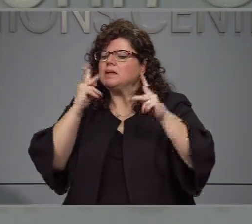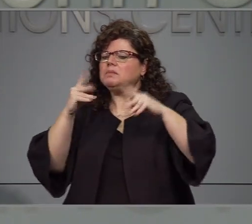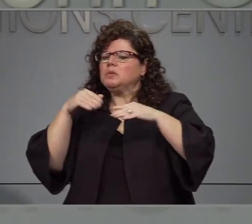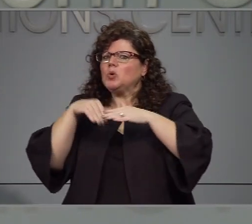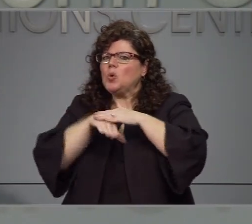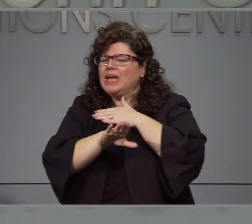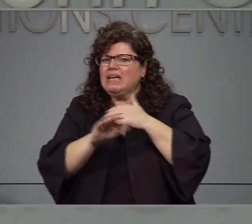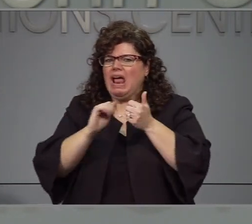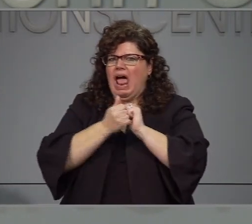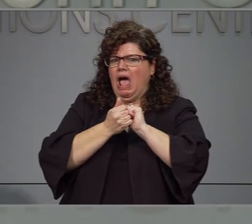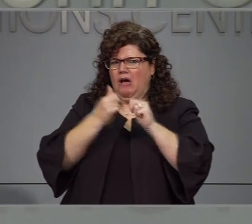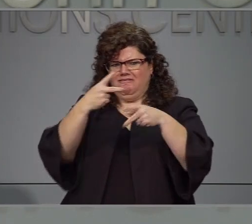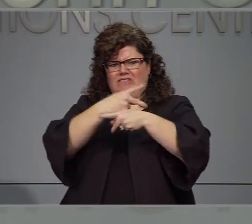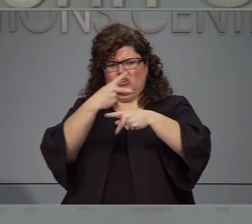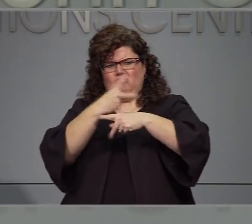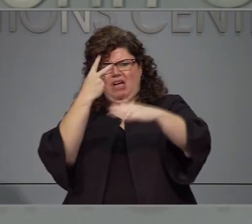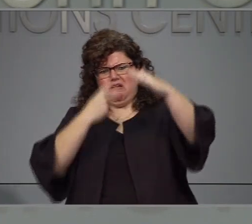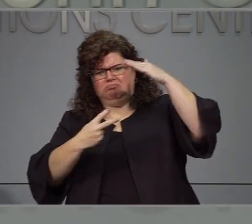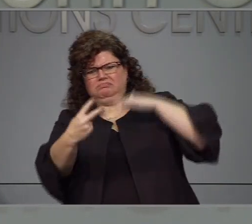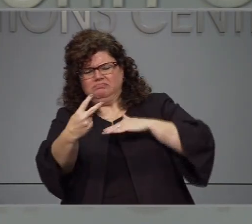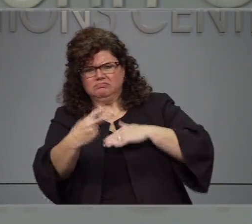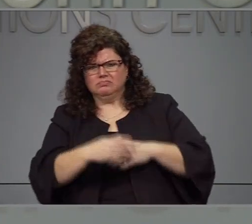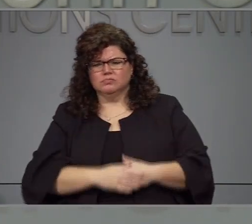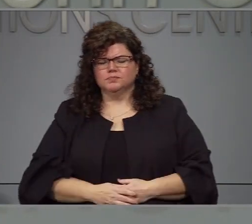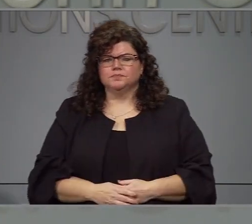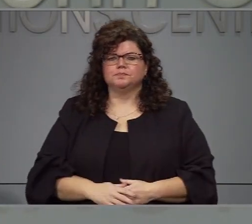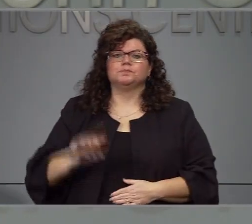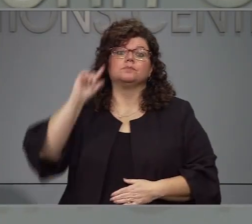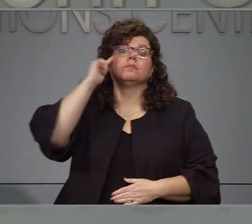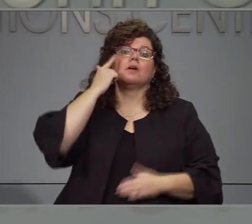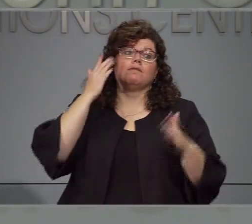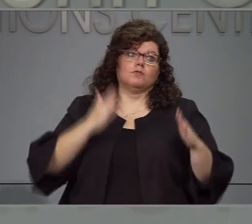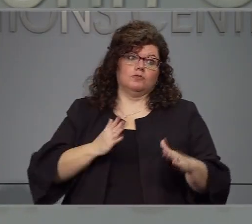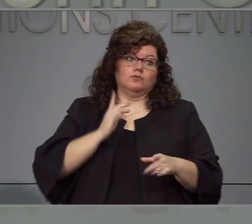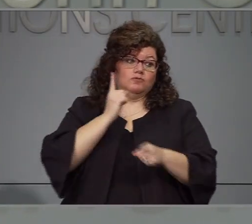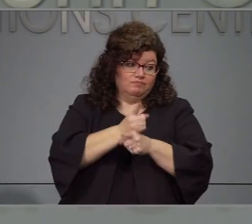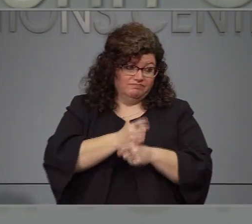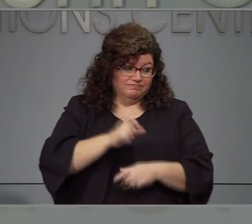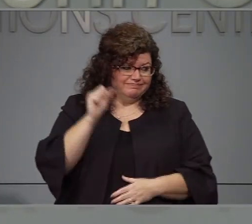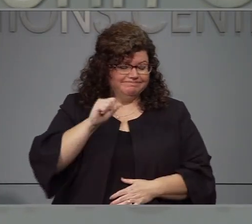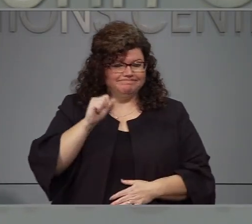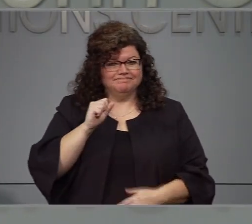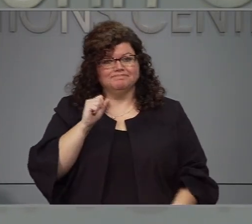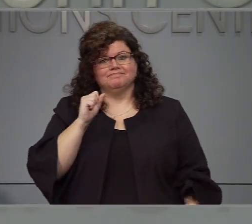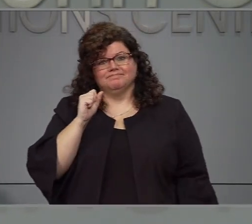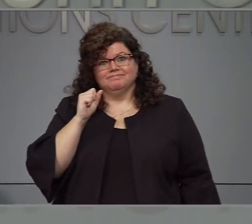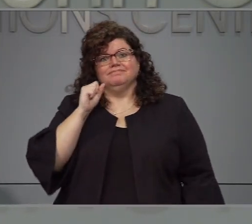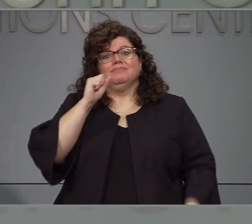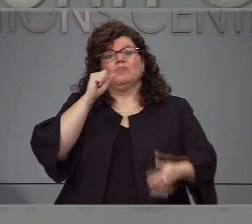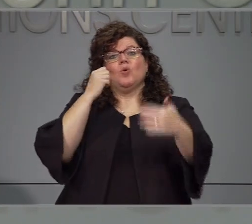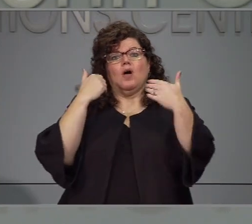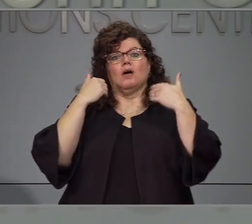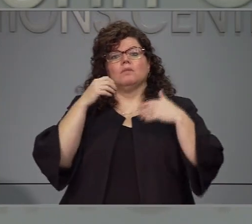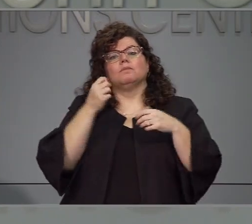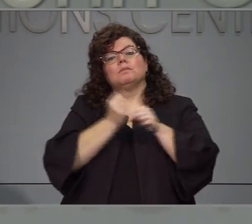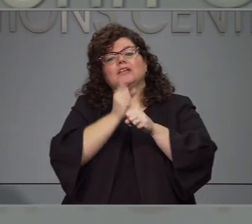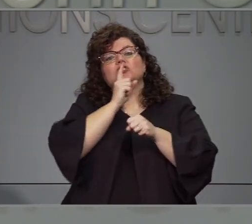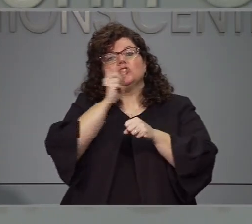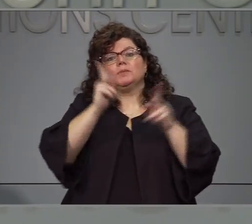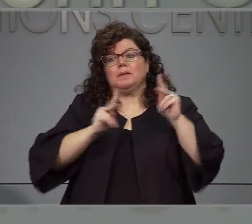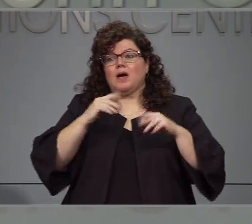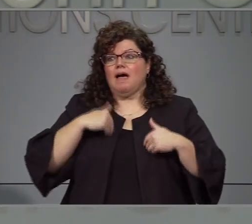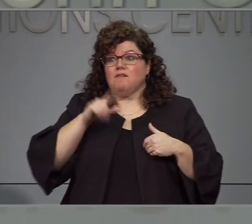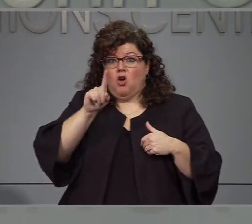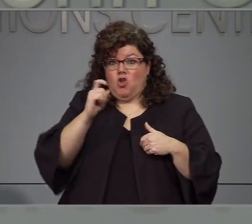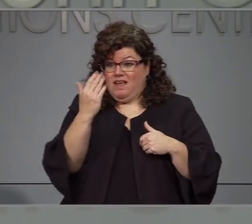account? That is correct. And in fact, we want to make sure that each person has 115 square